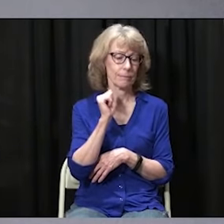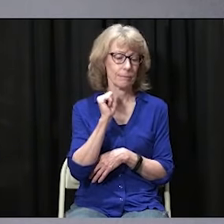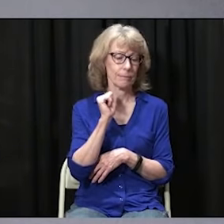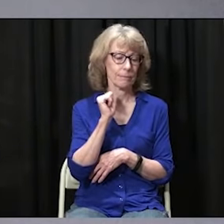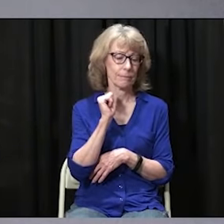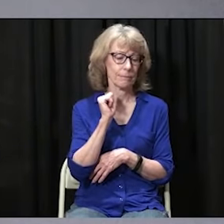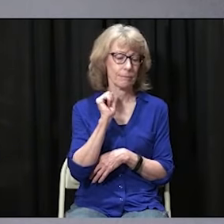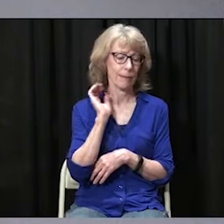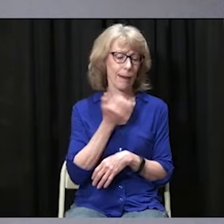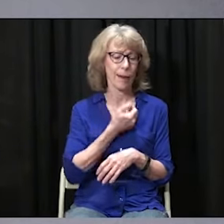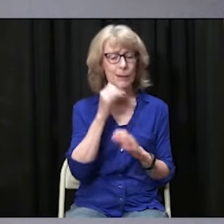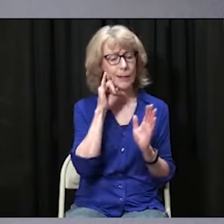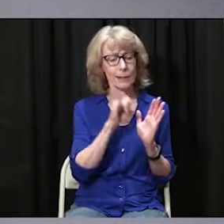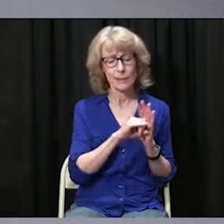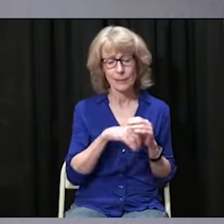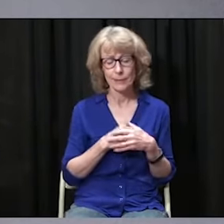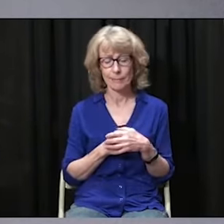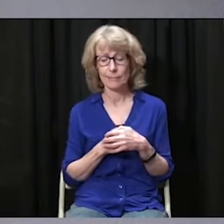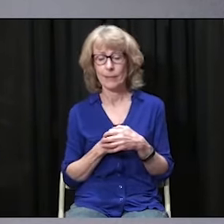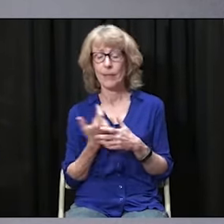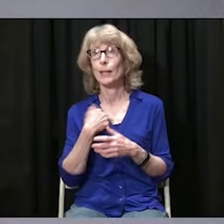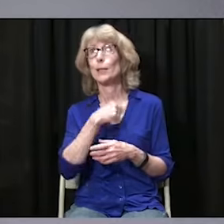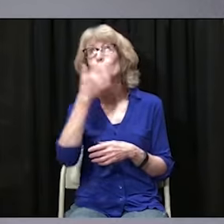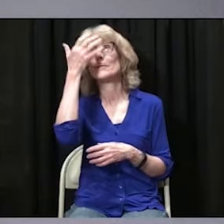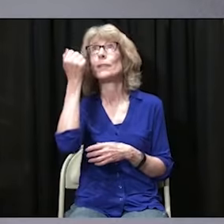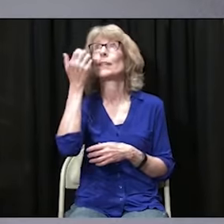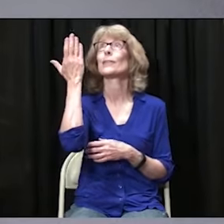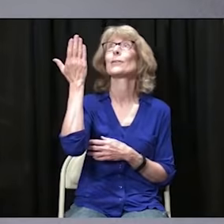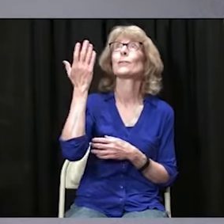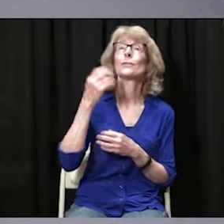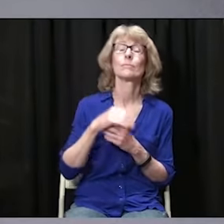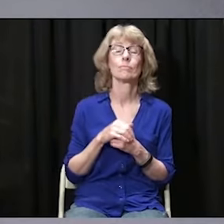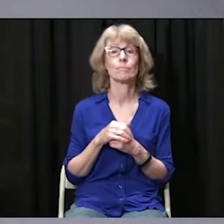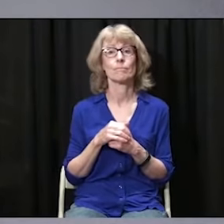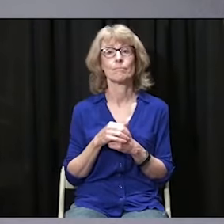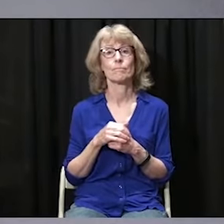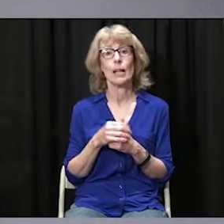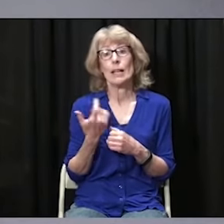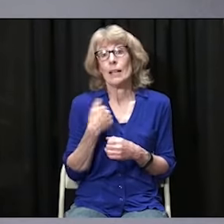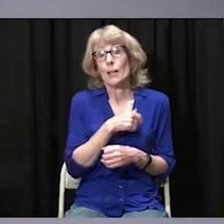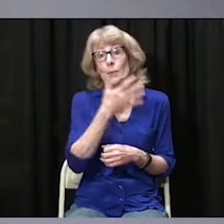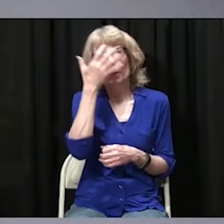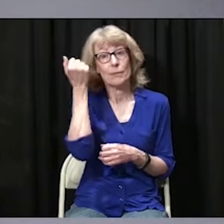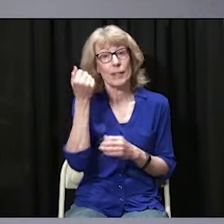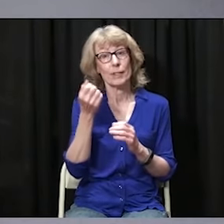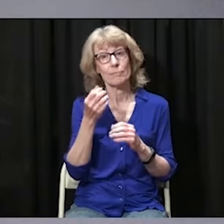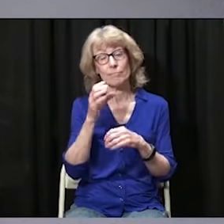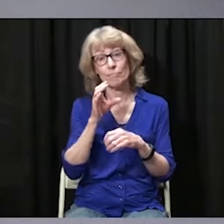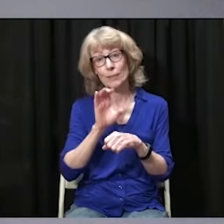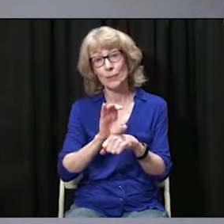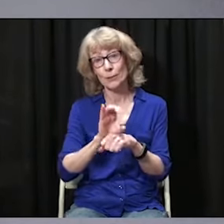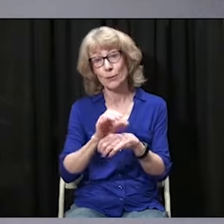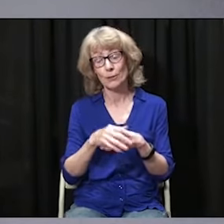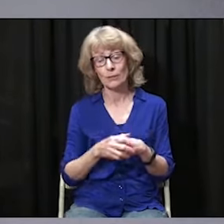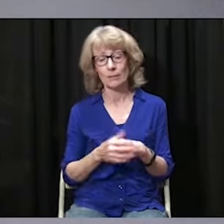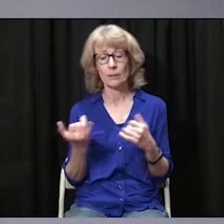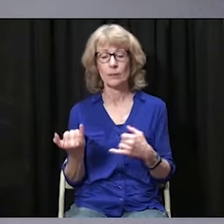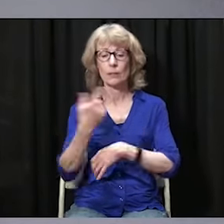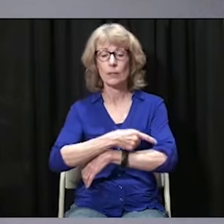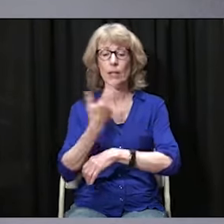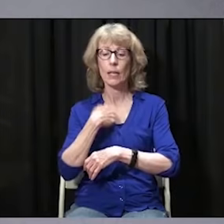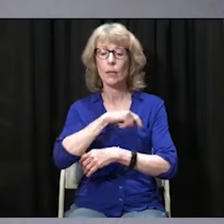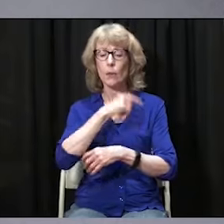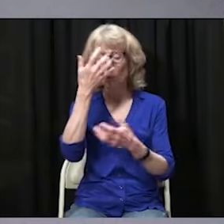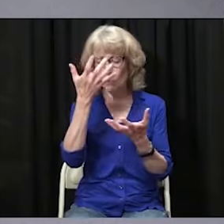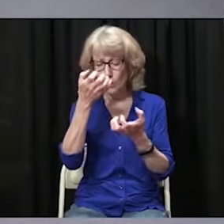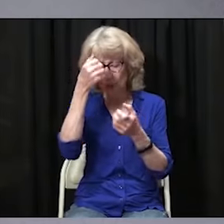we forget what your church is. And so today we remember the gospel, how you entered into our midst and moved into